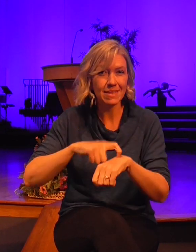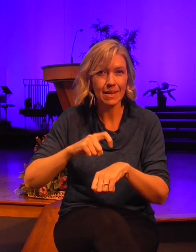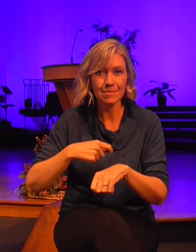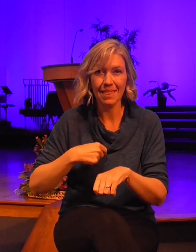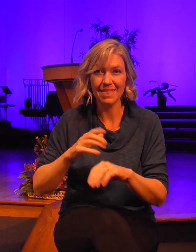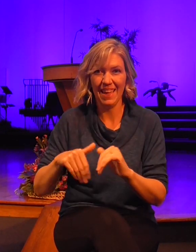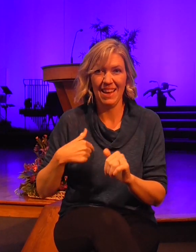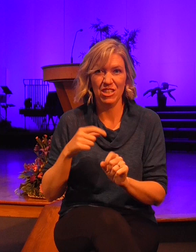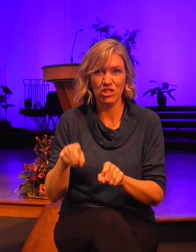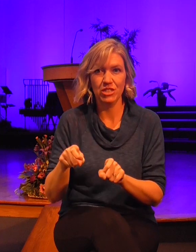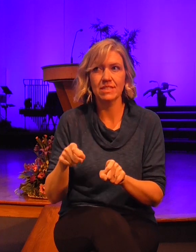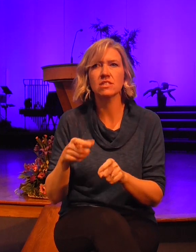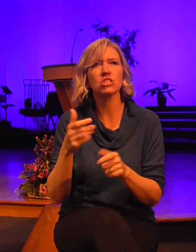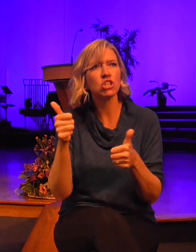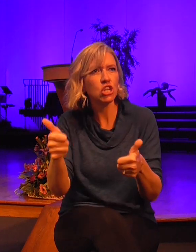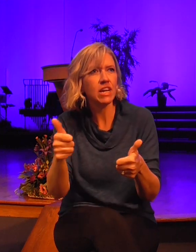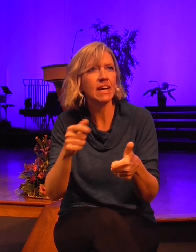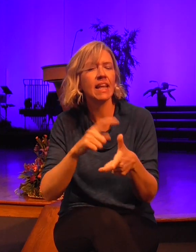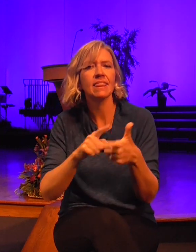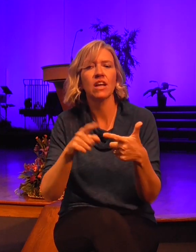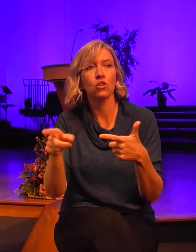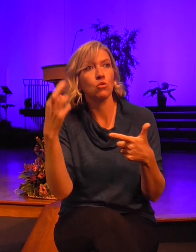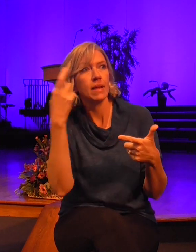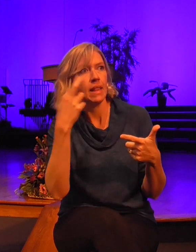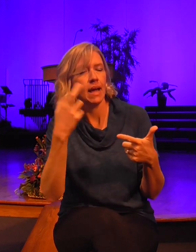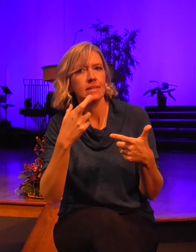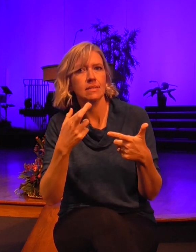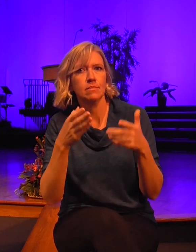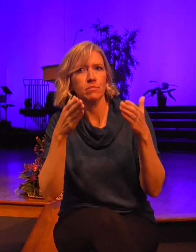and good until you realize it's a mile higher. Like, sorry, Mary Kay.